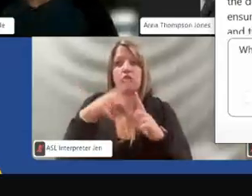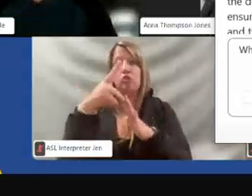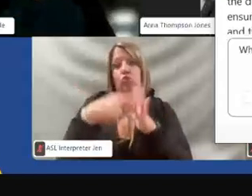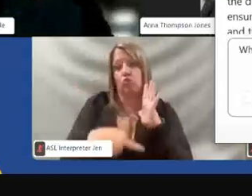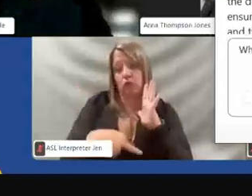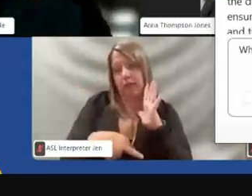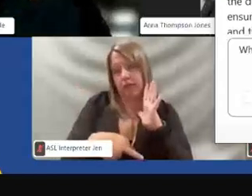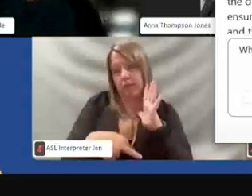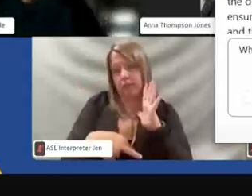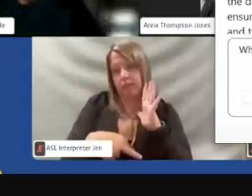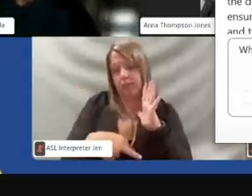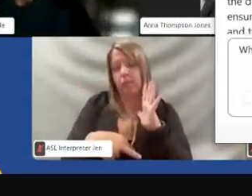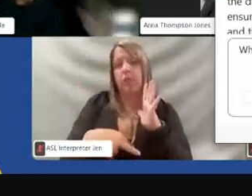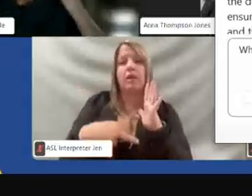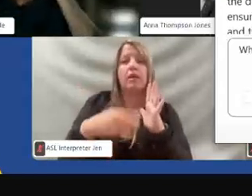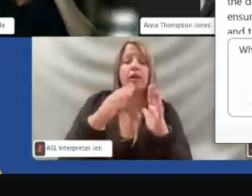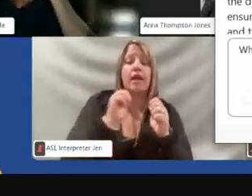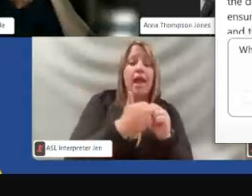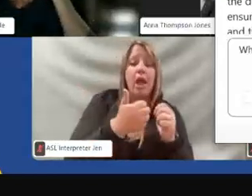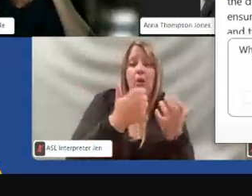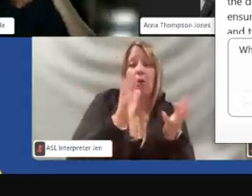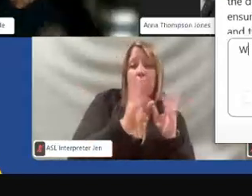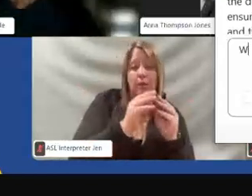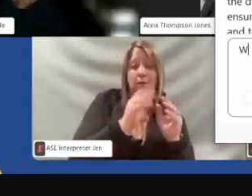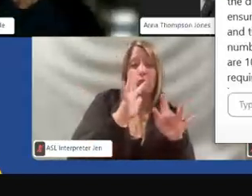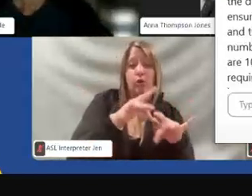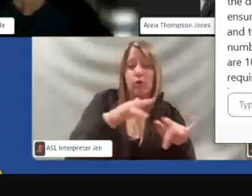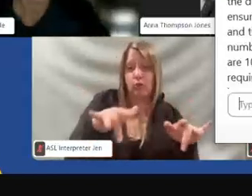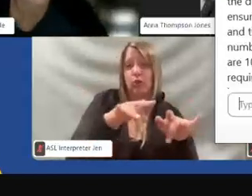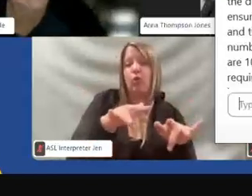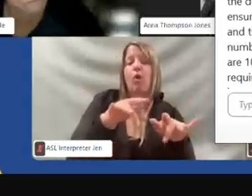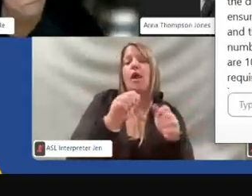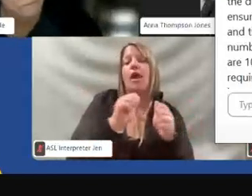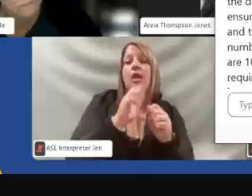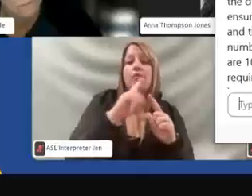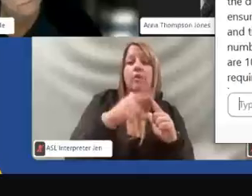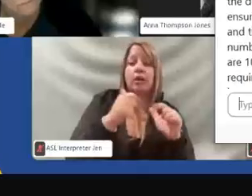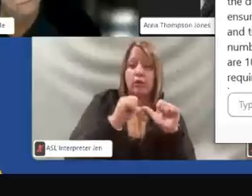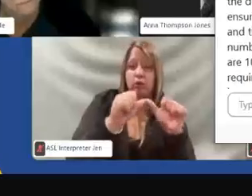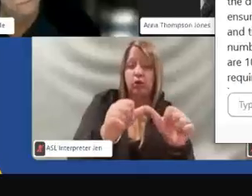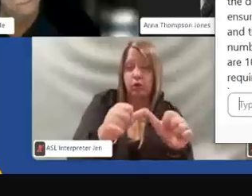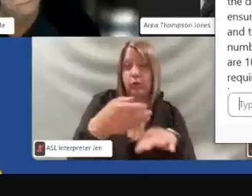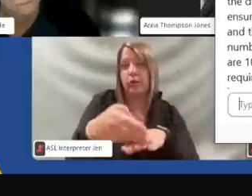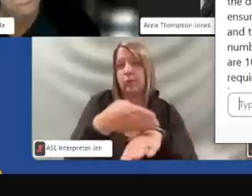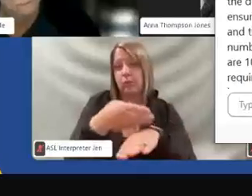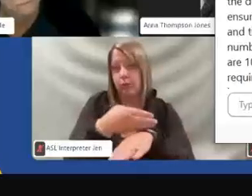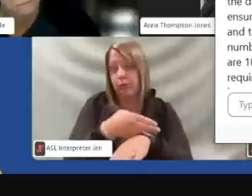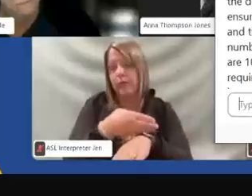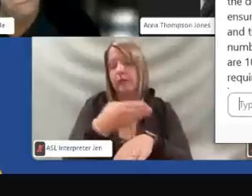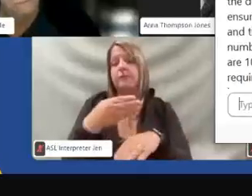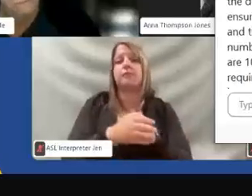that. It talks about how the meetings will be recorded and disseminated. It talks about continuous improvement in